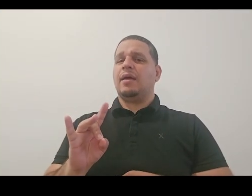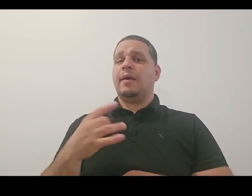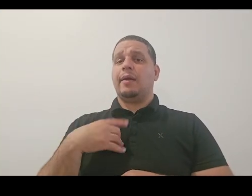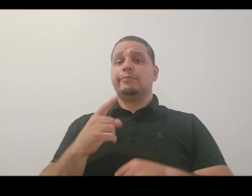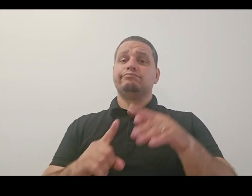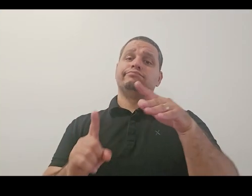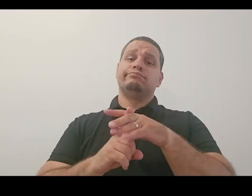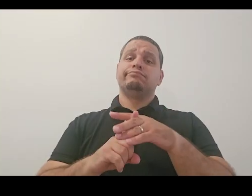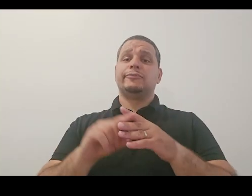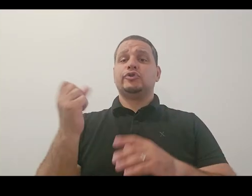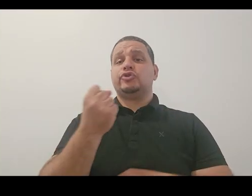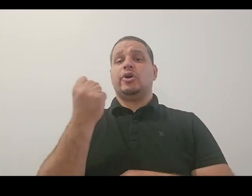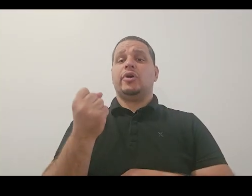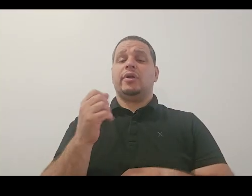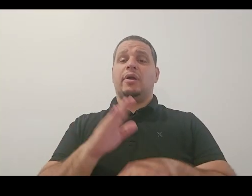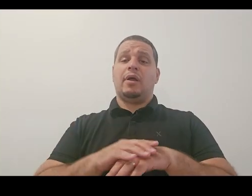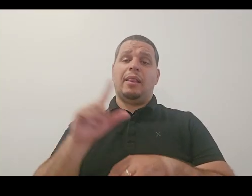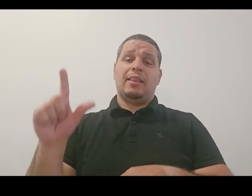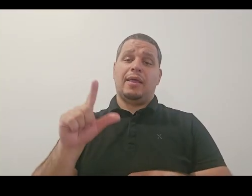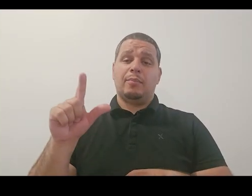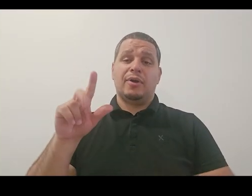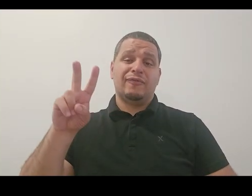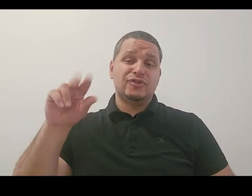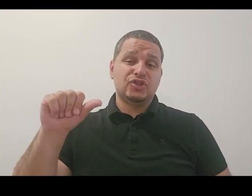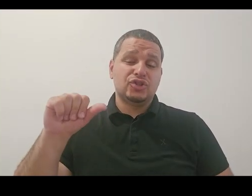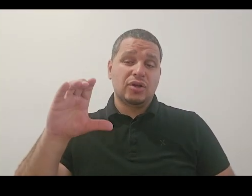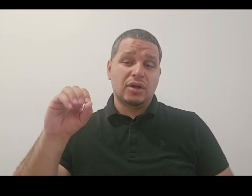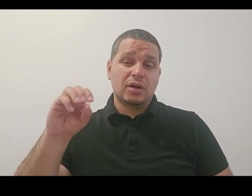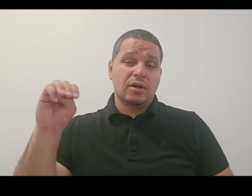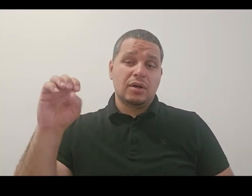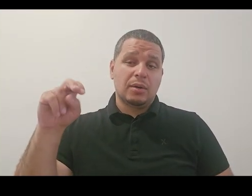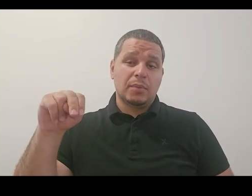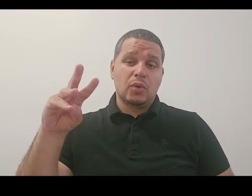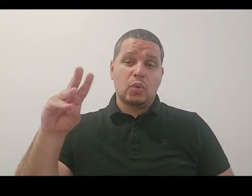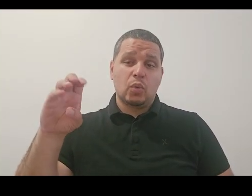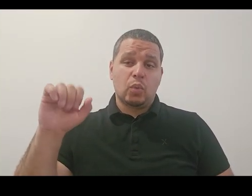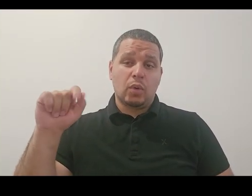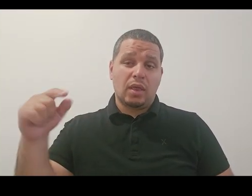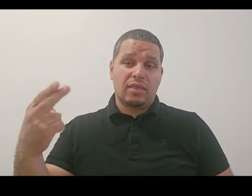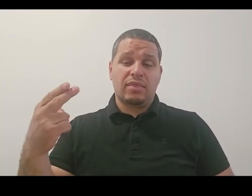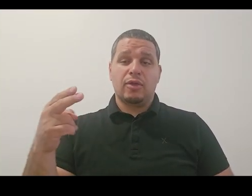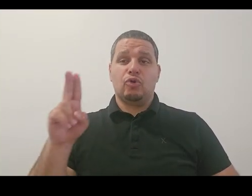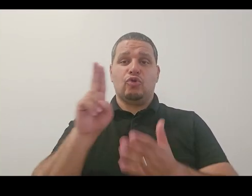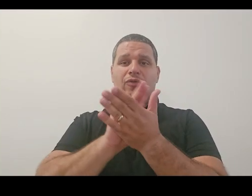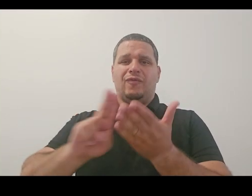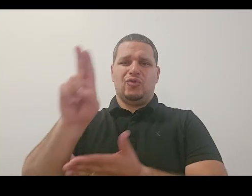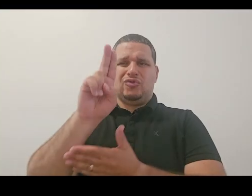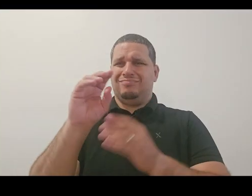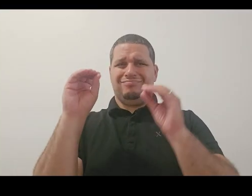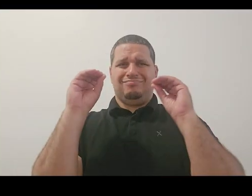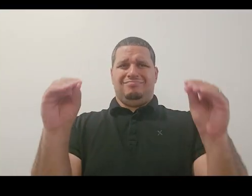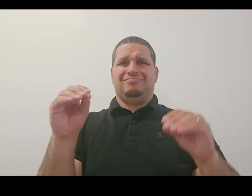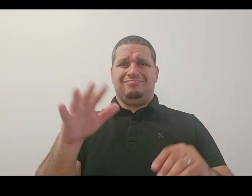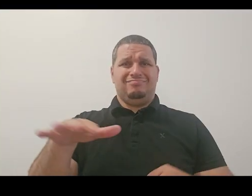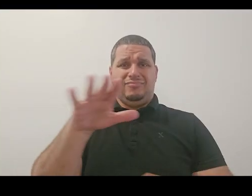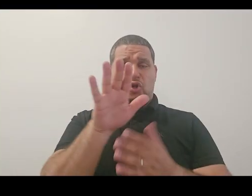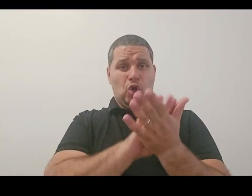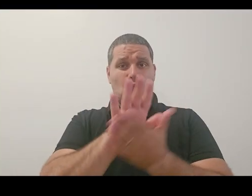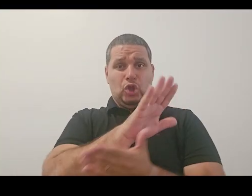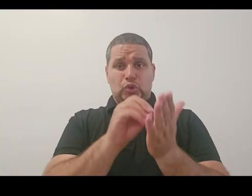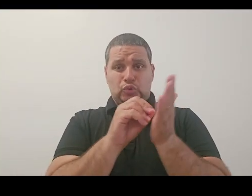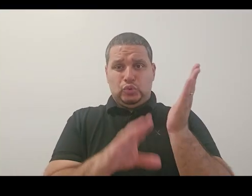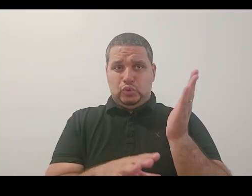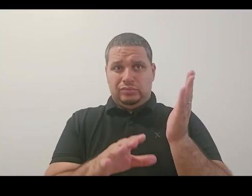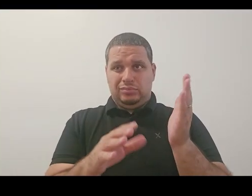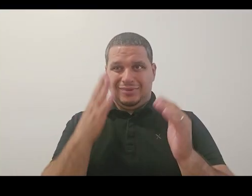Saturday to the library at Virginia Commonwealth University, and there were no, like, legitimate college students there because